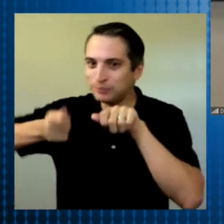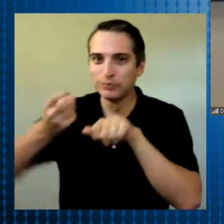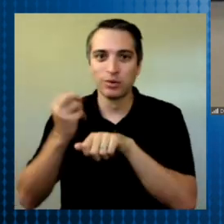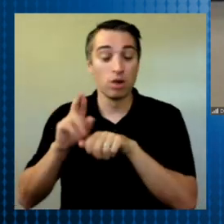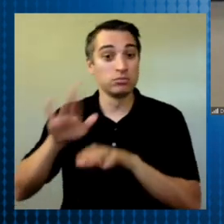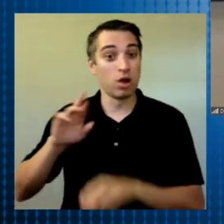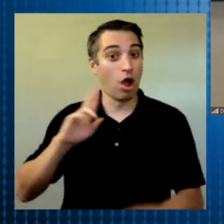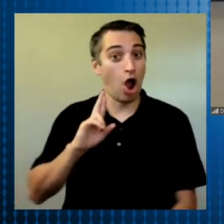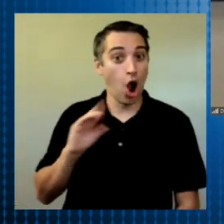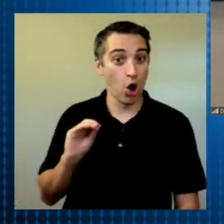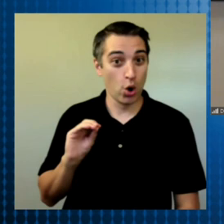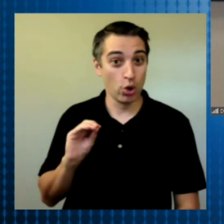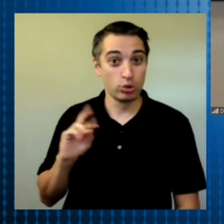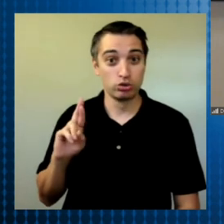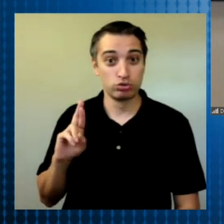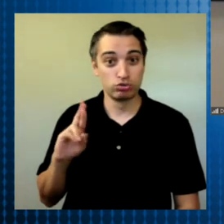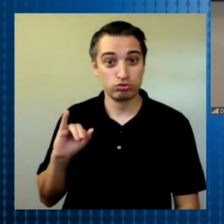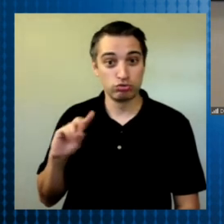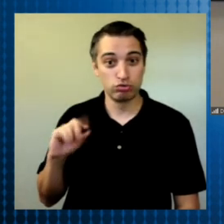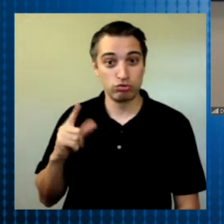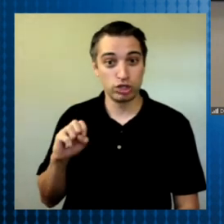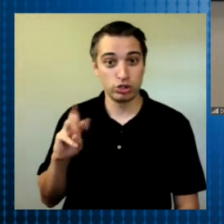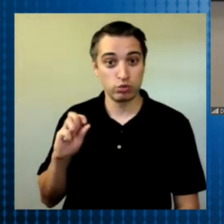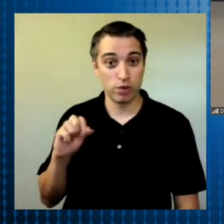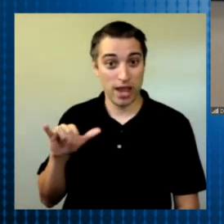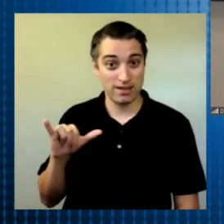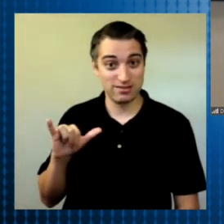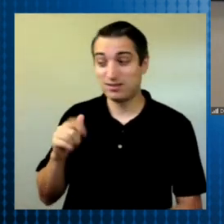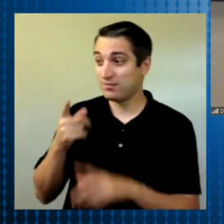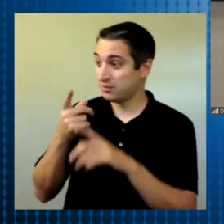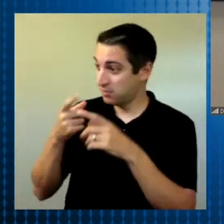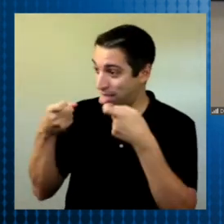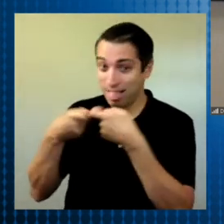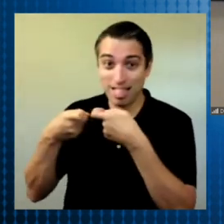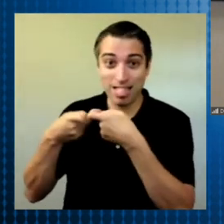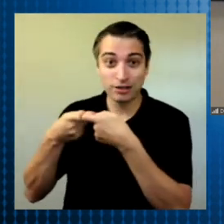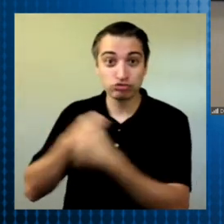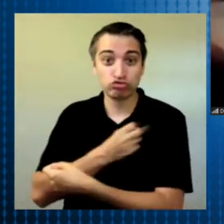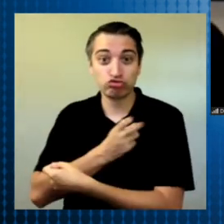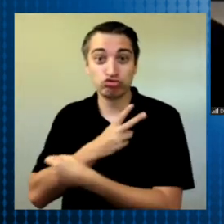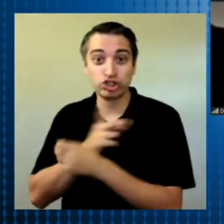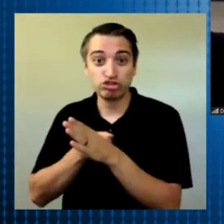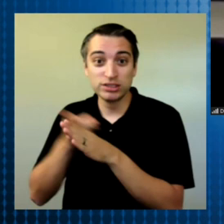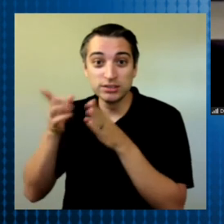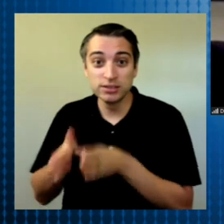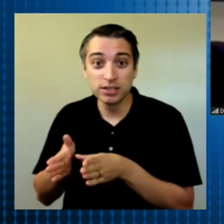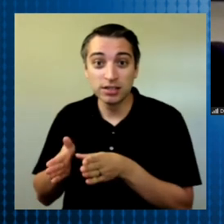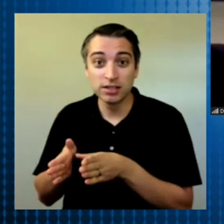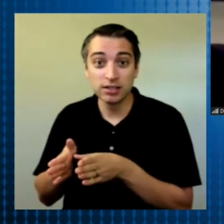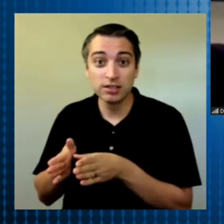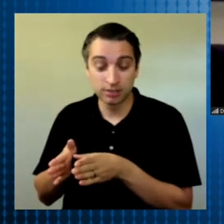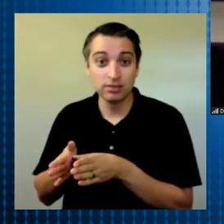Ridgway was an electrician in Flint. And he went to Tuskegee, became an electrician. But eventually he owned a big